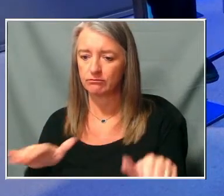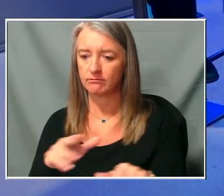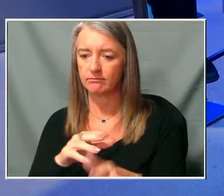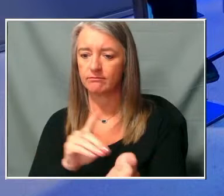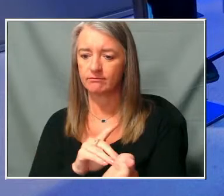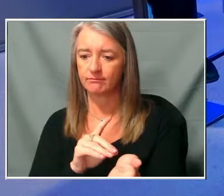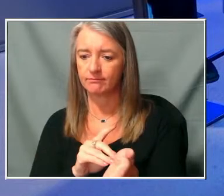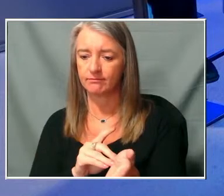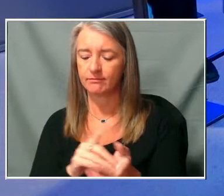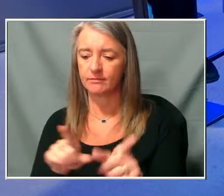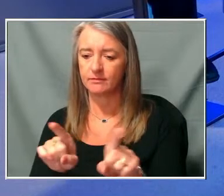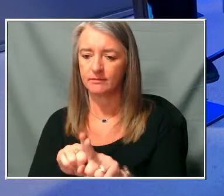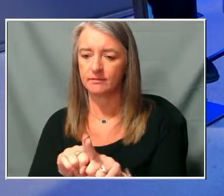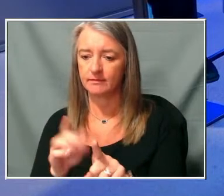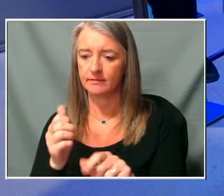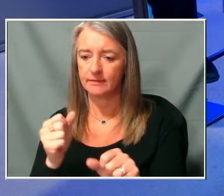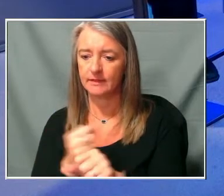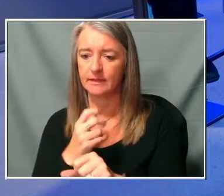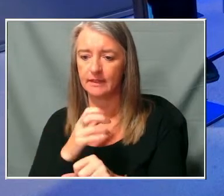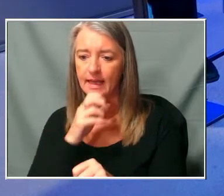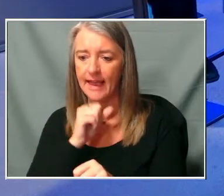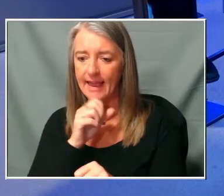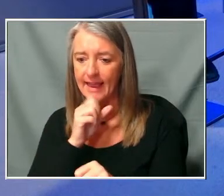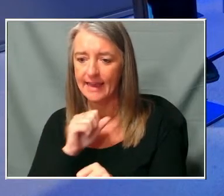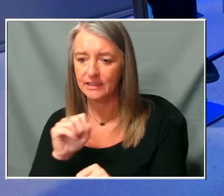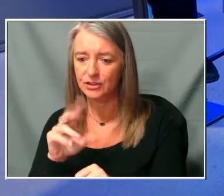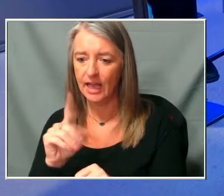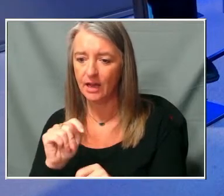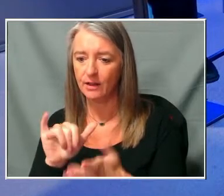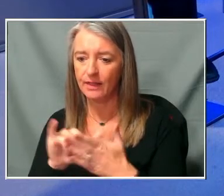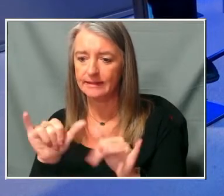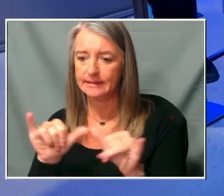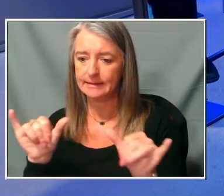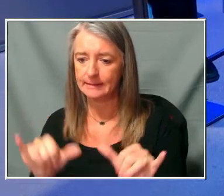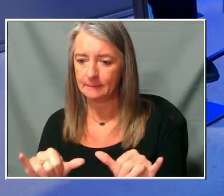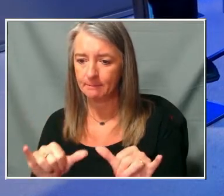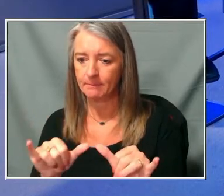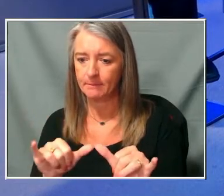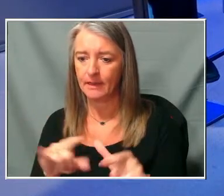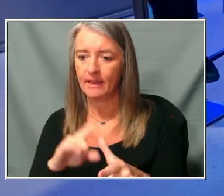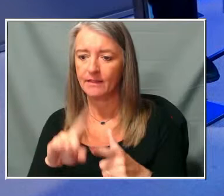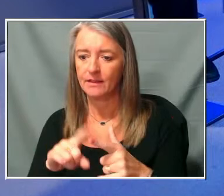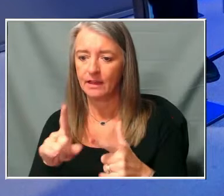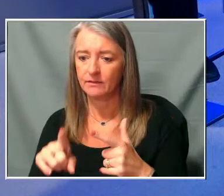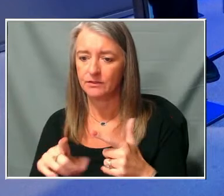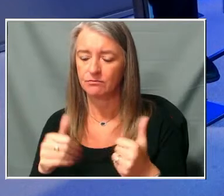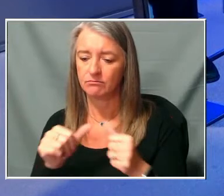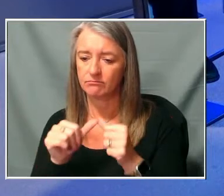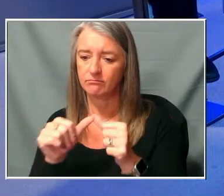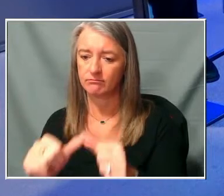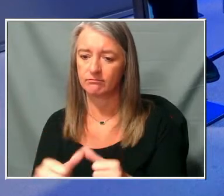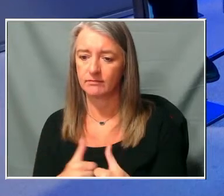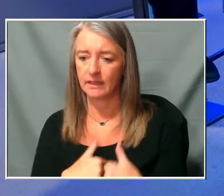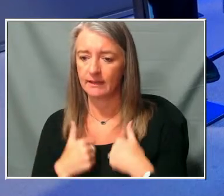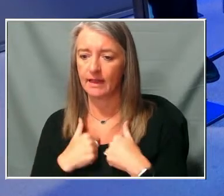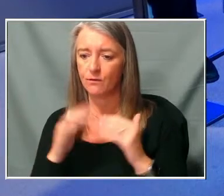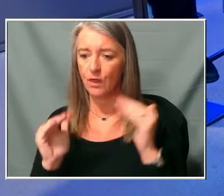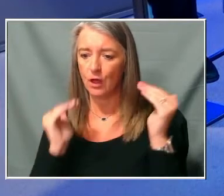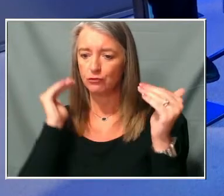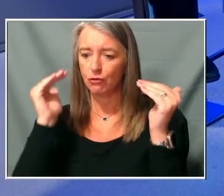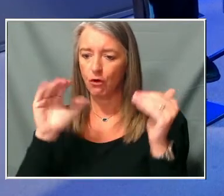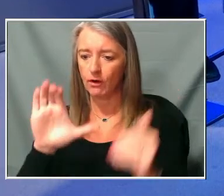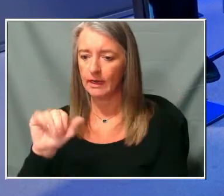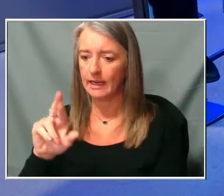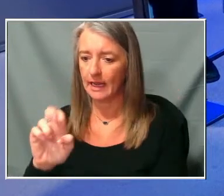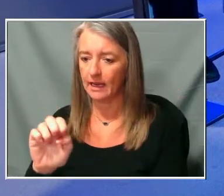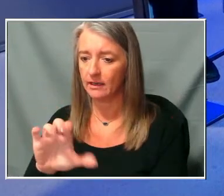like everything, you age out. You age out of that system. Absolutely. And then you have to go on the rest of your life with adult care. So Cincinnati,